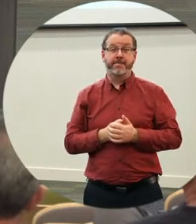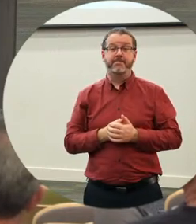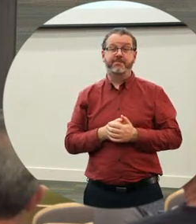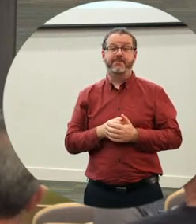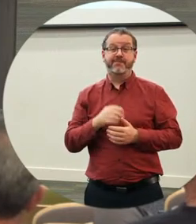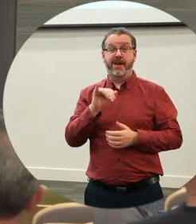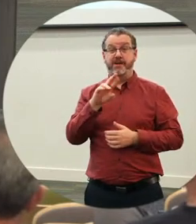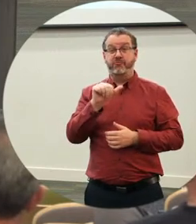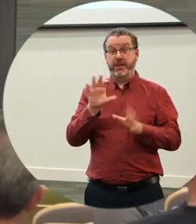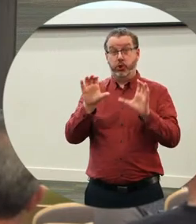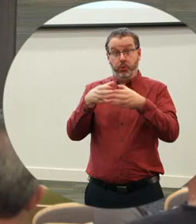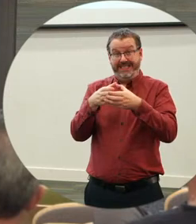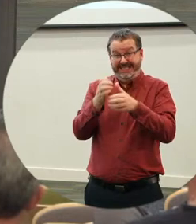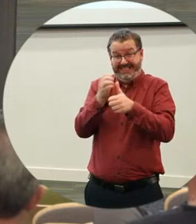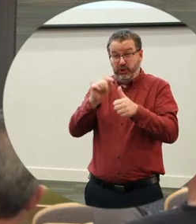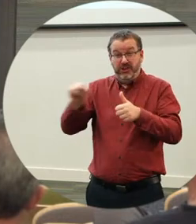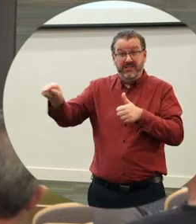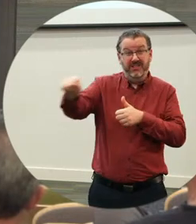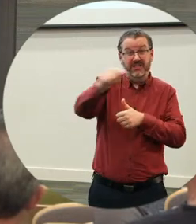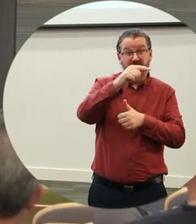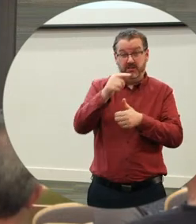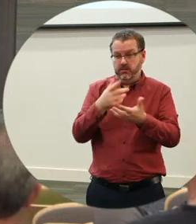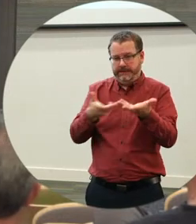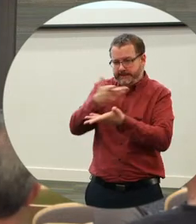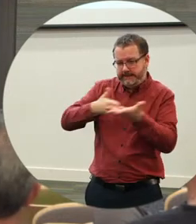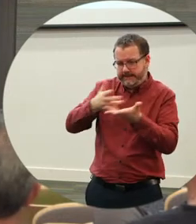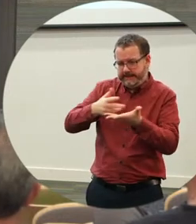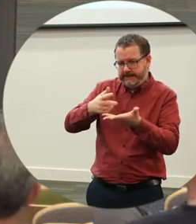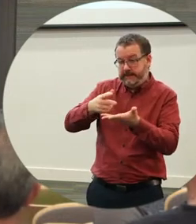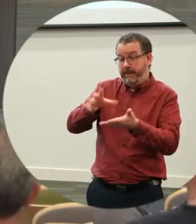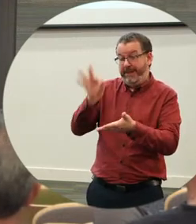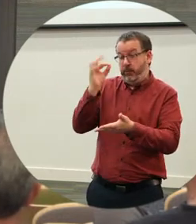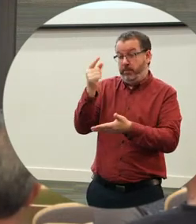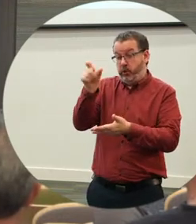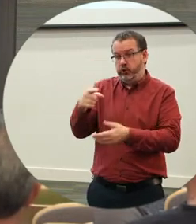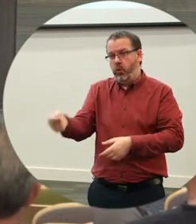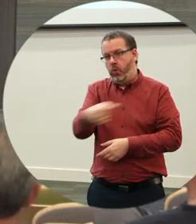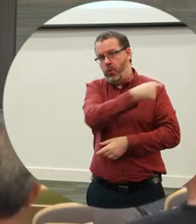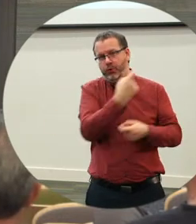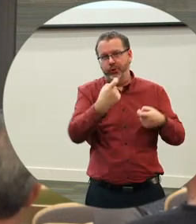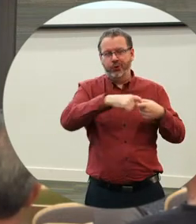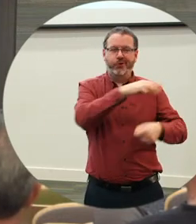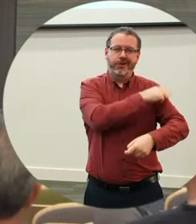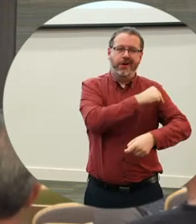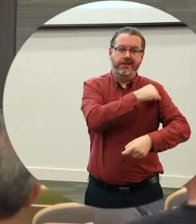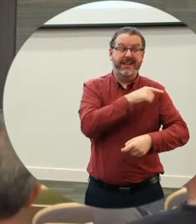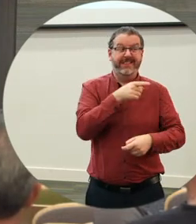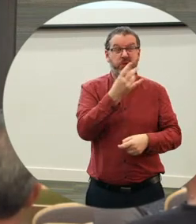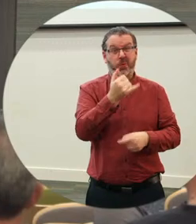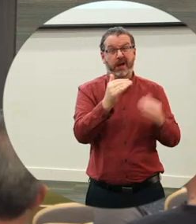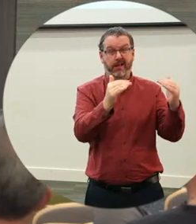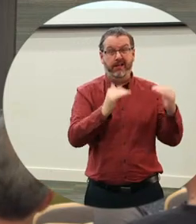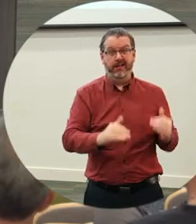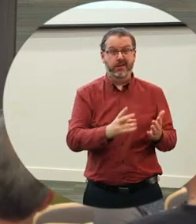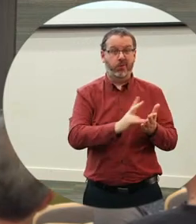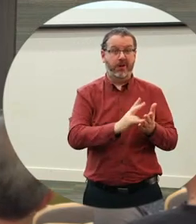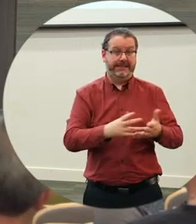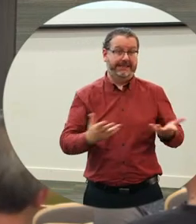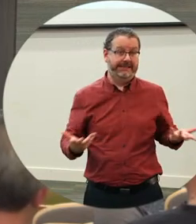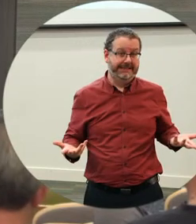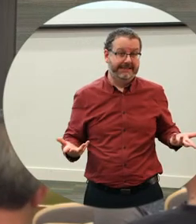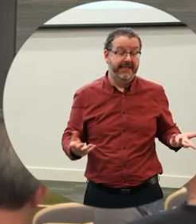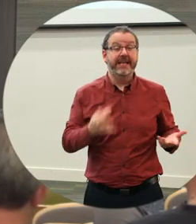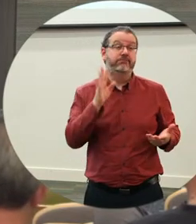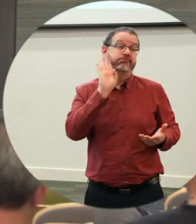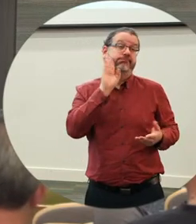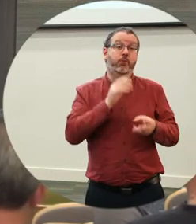some would say that accounted for the poor quality of many of the recruits. Because if you were an IRA commander, we'll say in